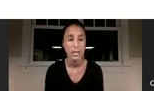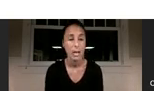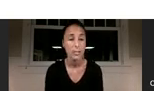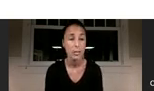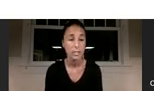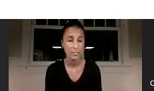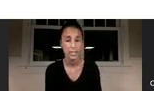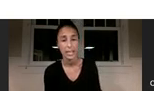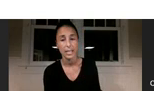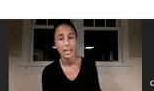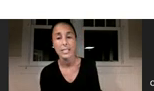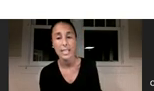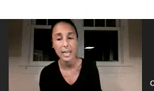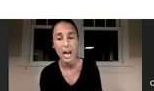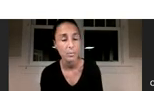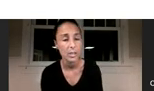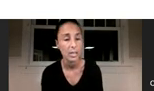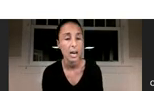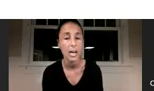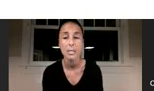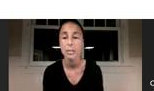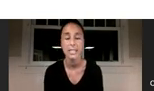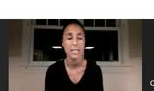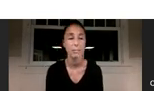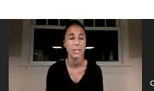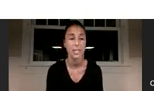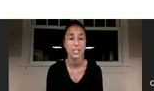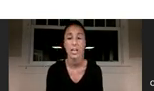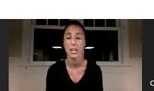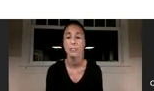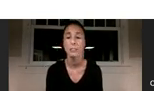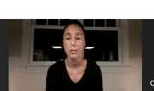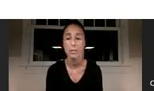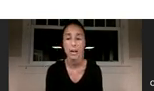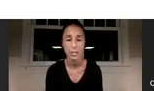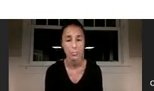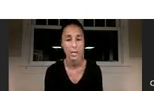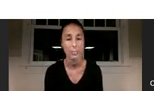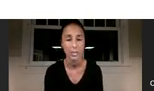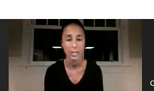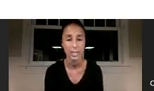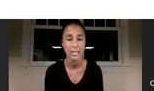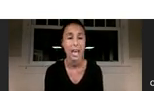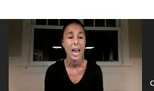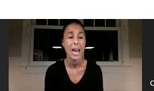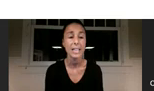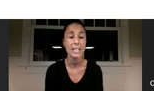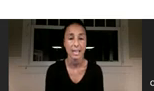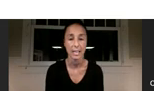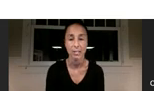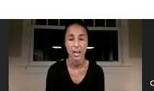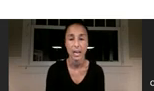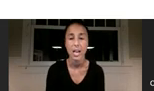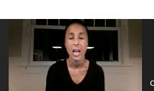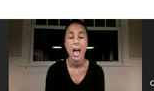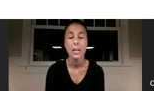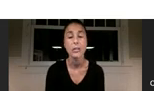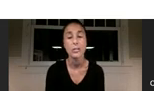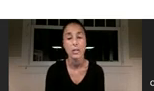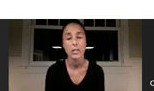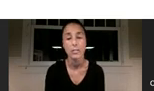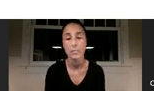slide. Alternatively, the second option contemplates the demolition of both Hunter's Branch buildings and the second